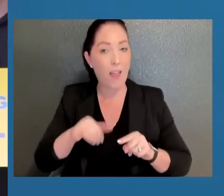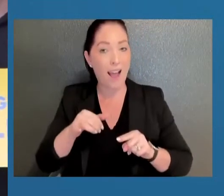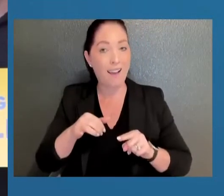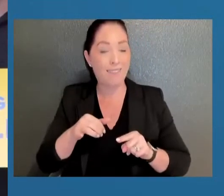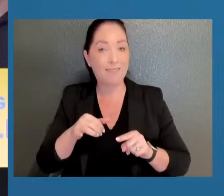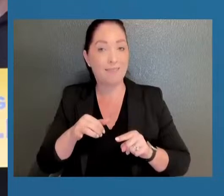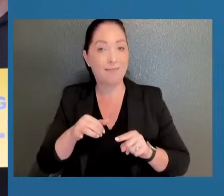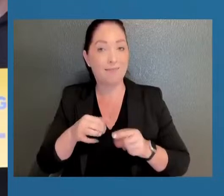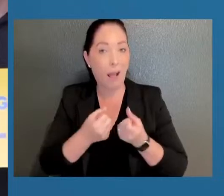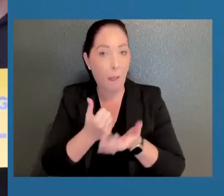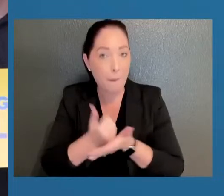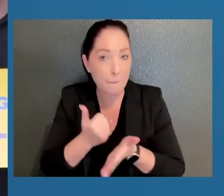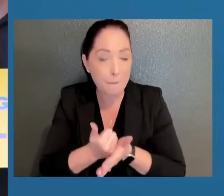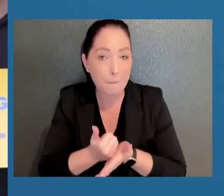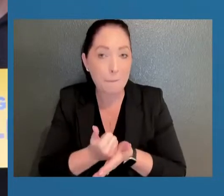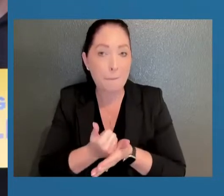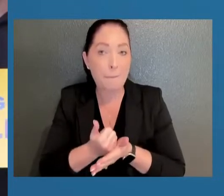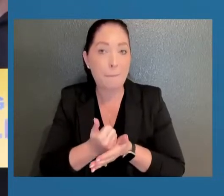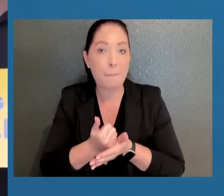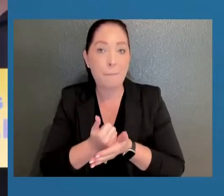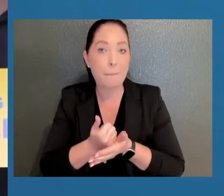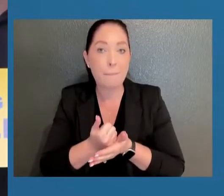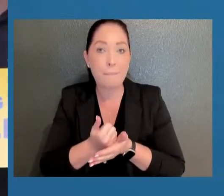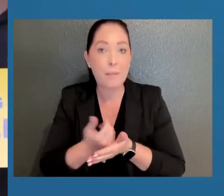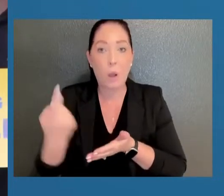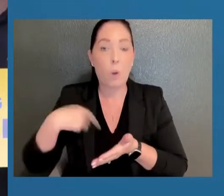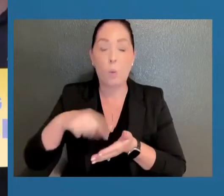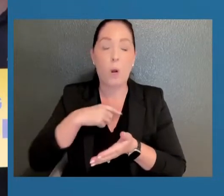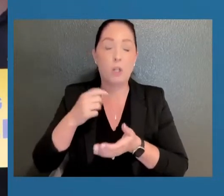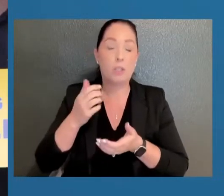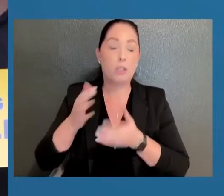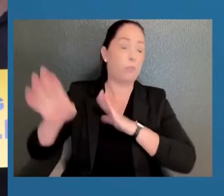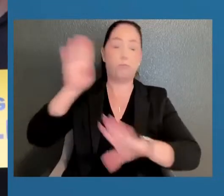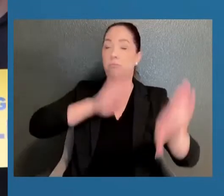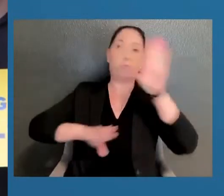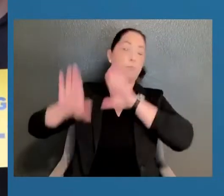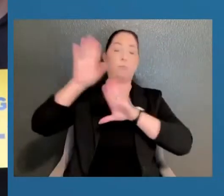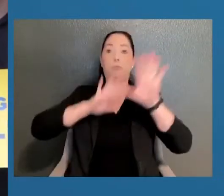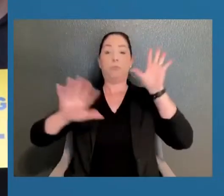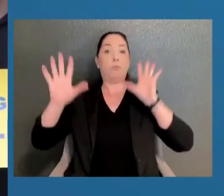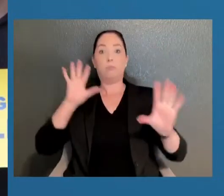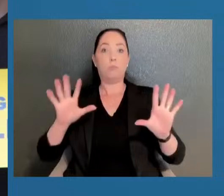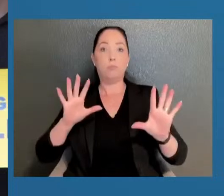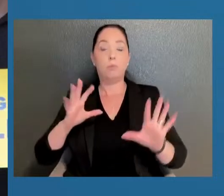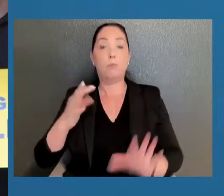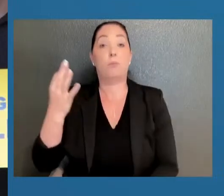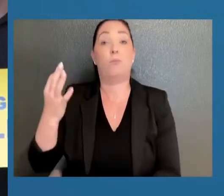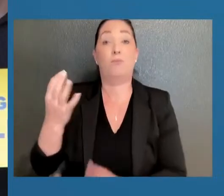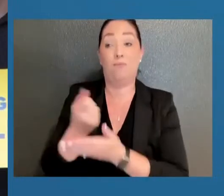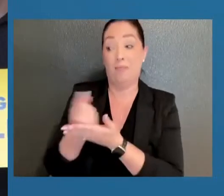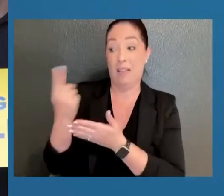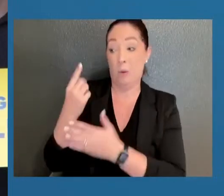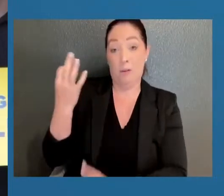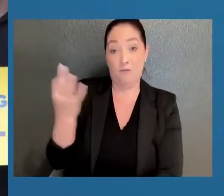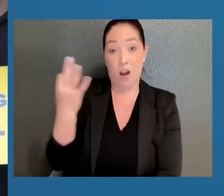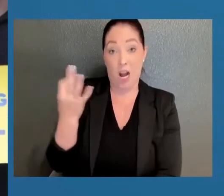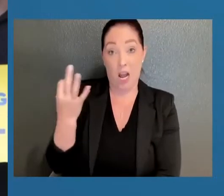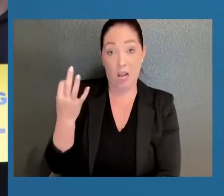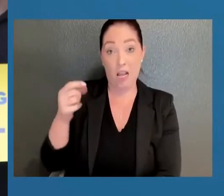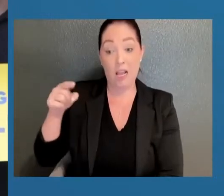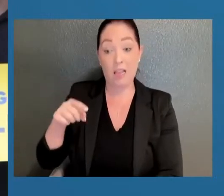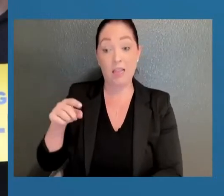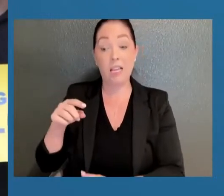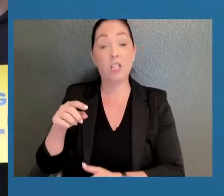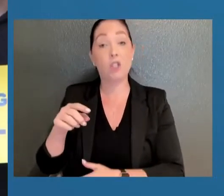literally a wrecking ball swung against our economy. On Friday, this reckless trade war meant one thing: new